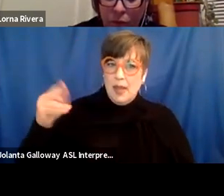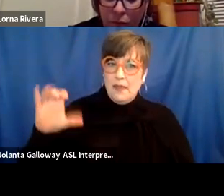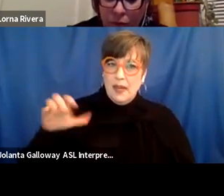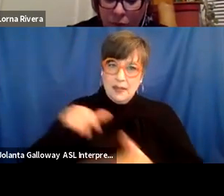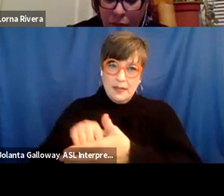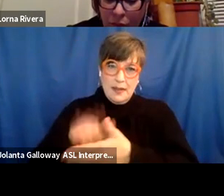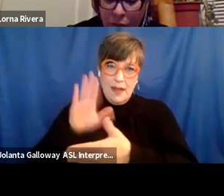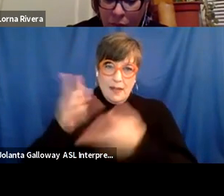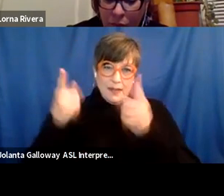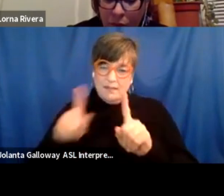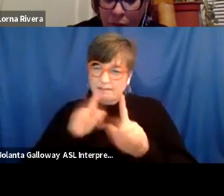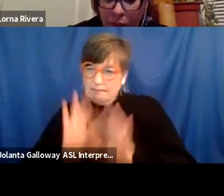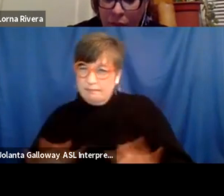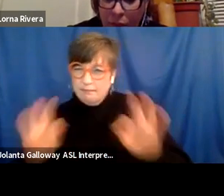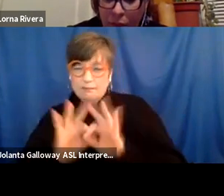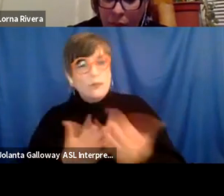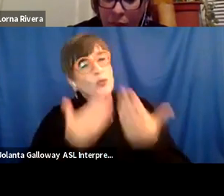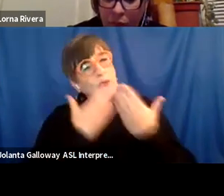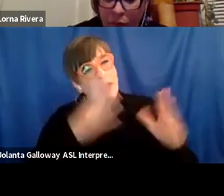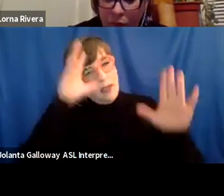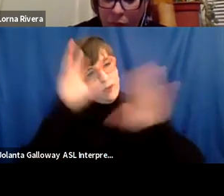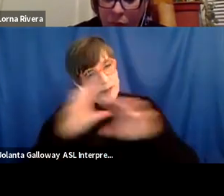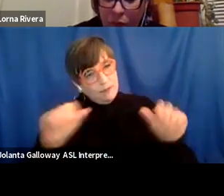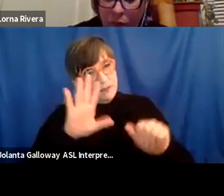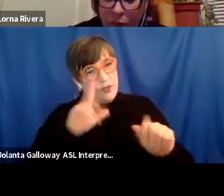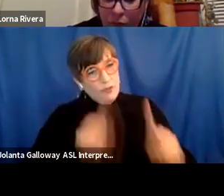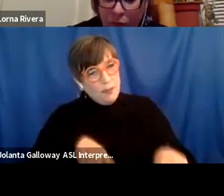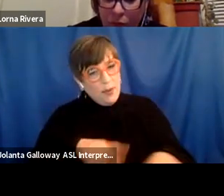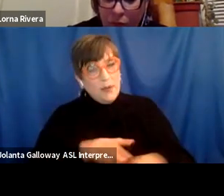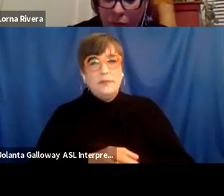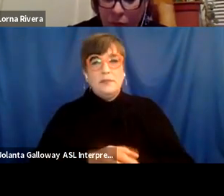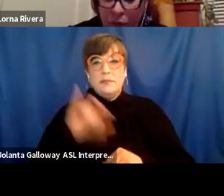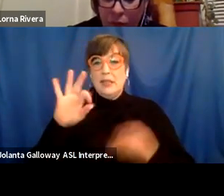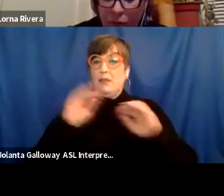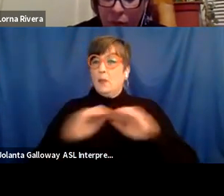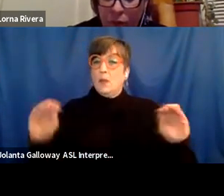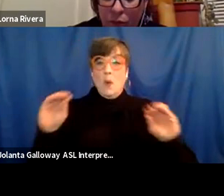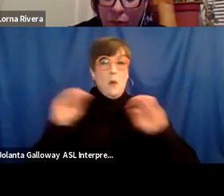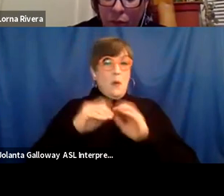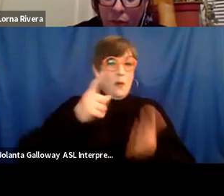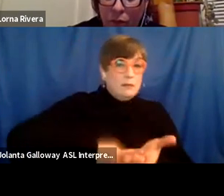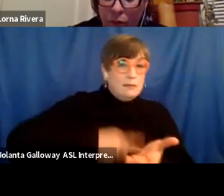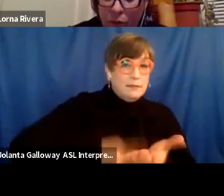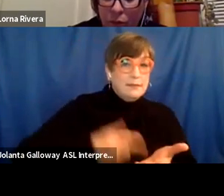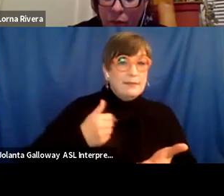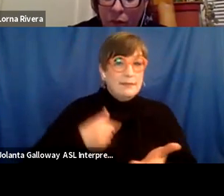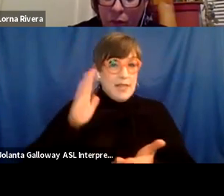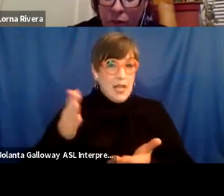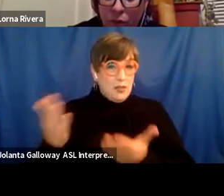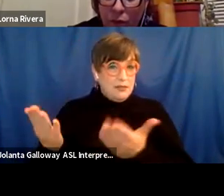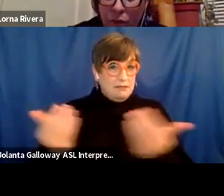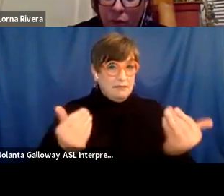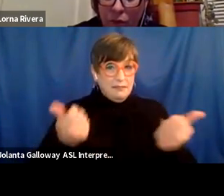you, Superintendent, for your report. And if there's no further discussion, I will entertain a motion